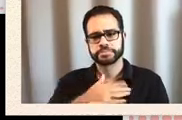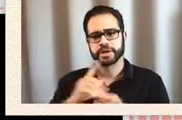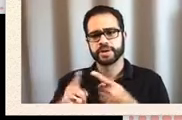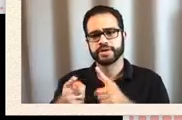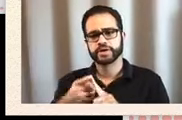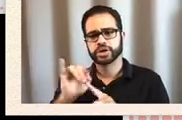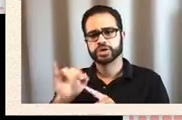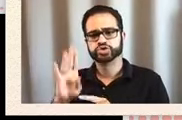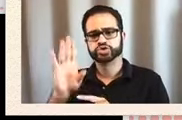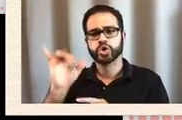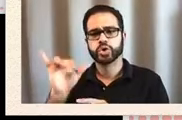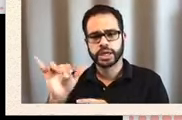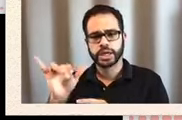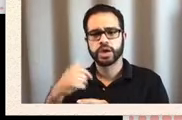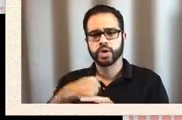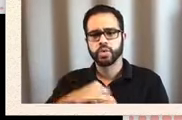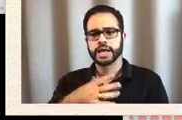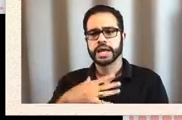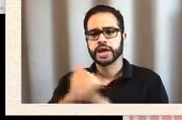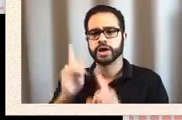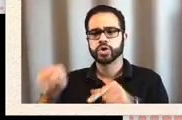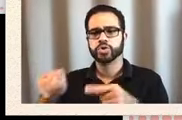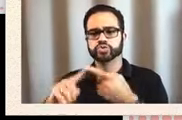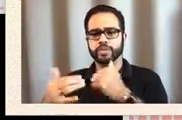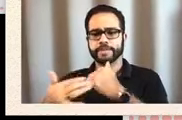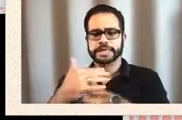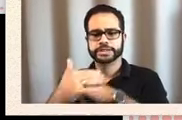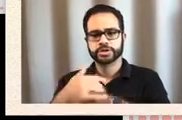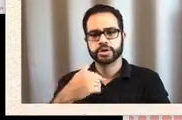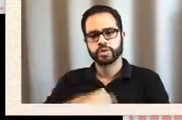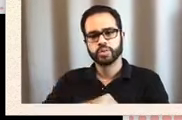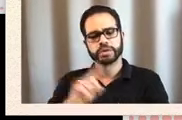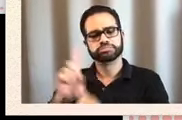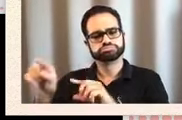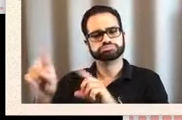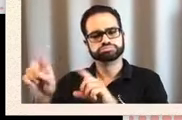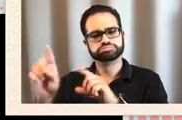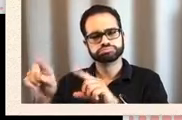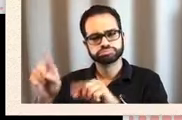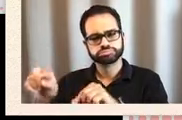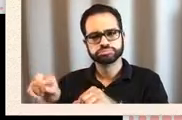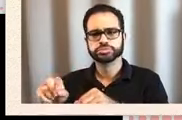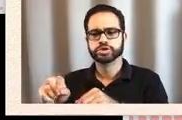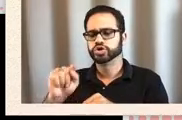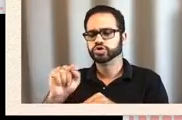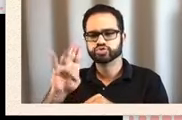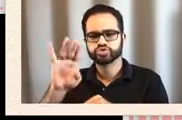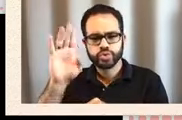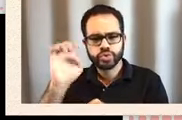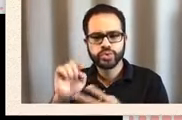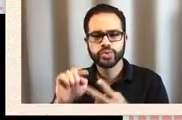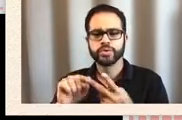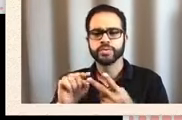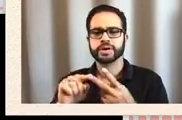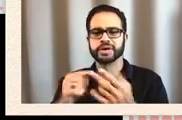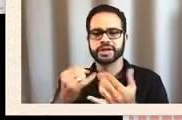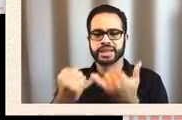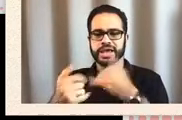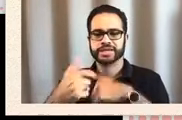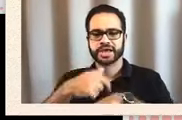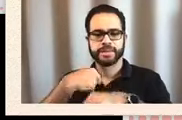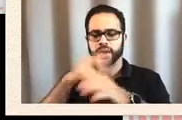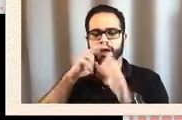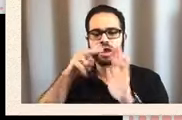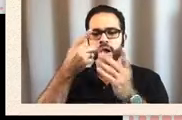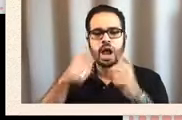to the beach. We're beach goers. Like, we'll go tubing, and last time they buried me in the sand, don't ask.